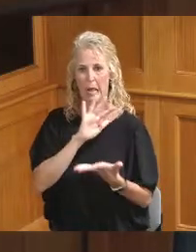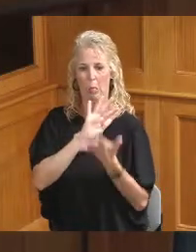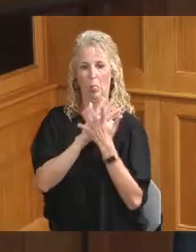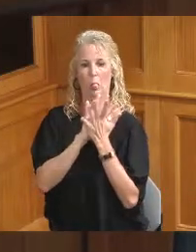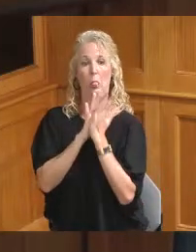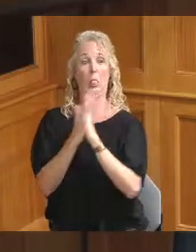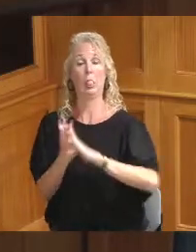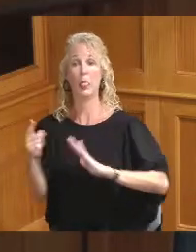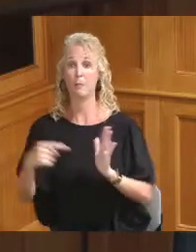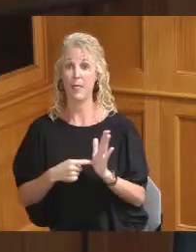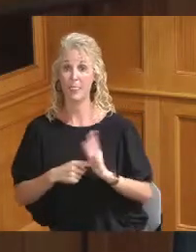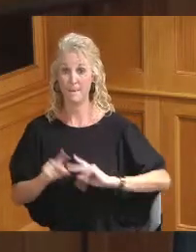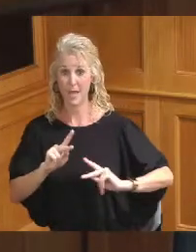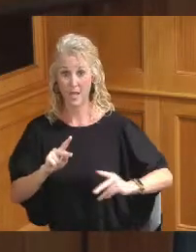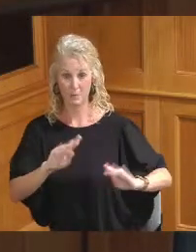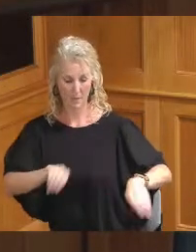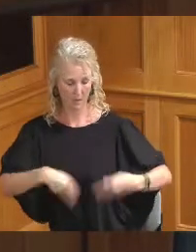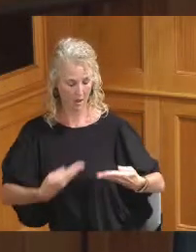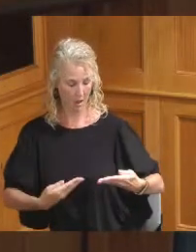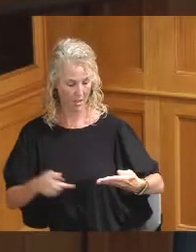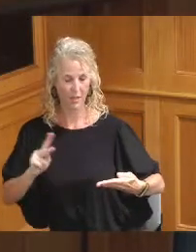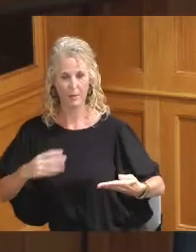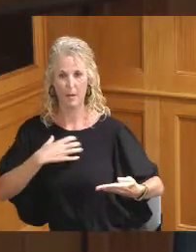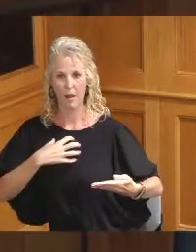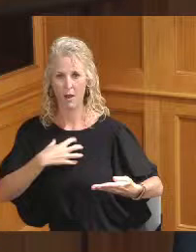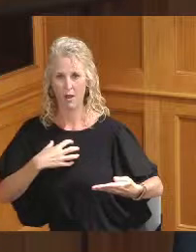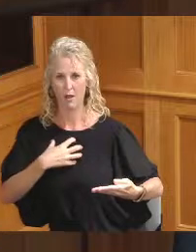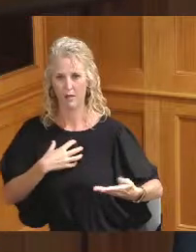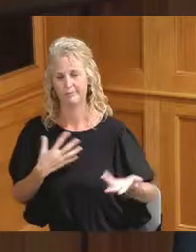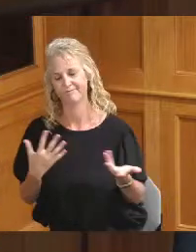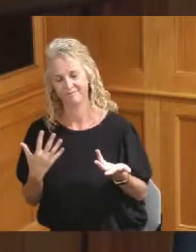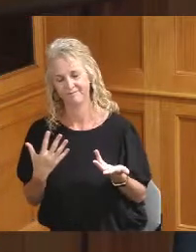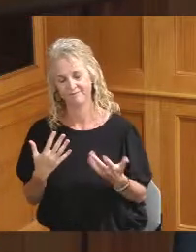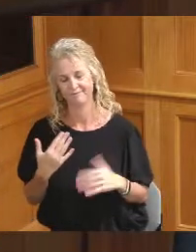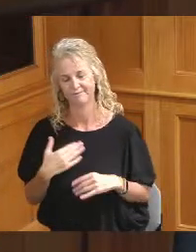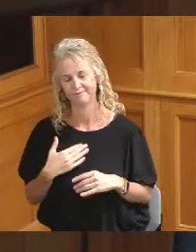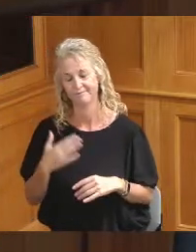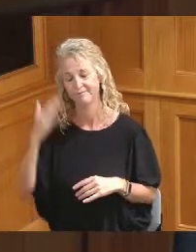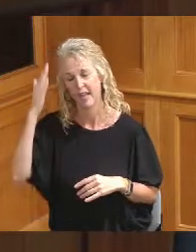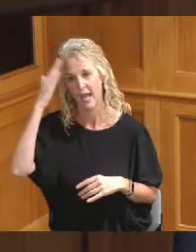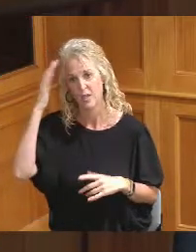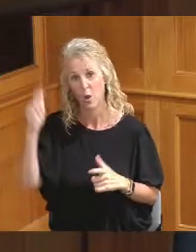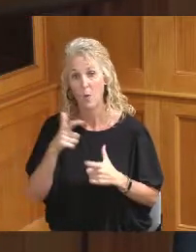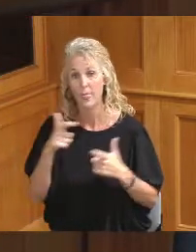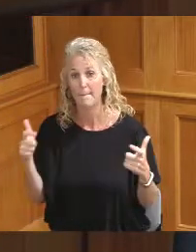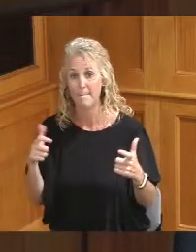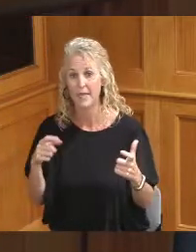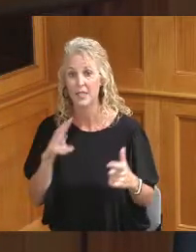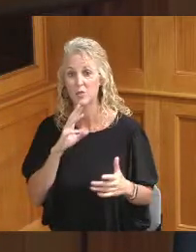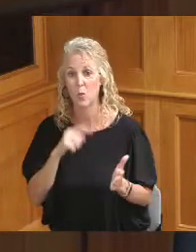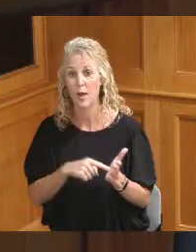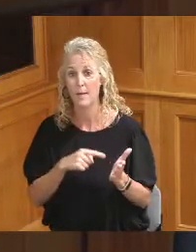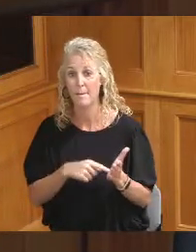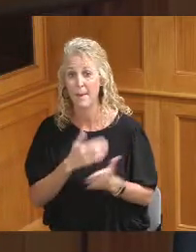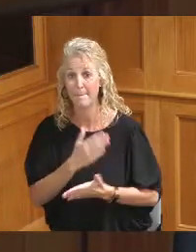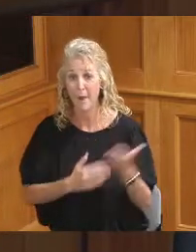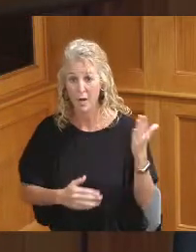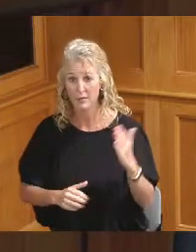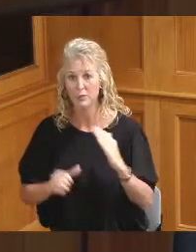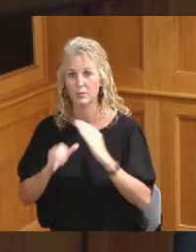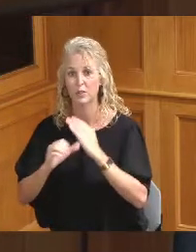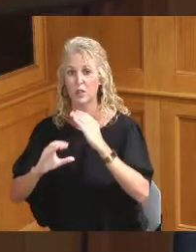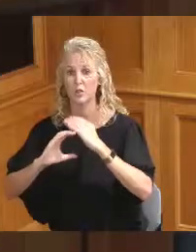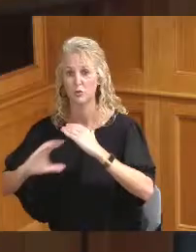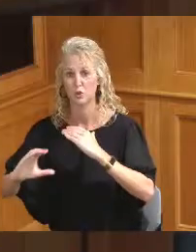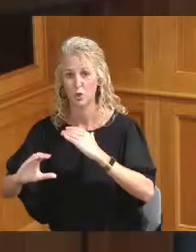they get the bill, everywhere I go, people are complaining. The largest part of your water bill is the sewer. And every year